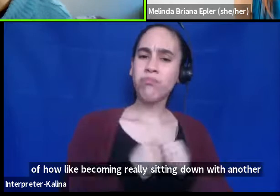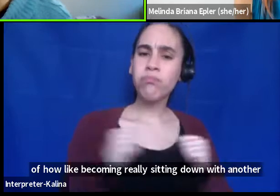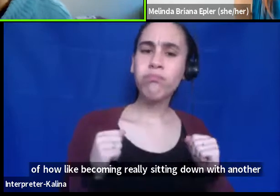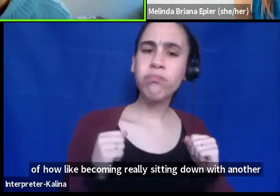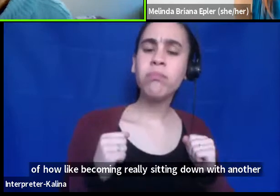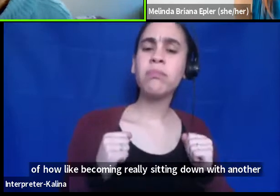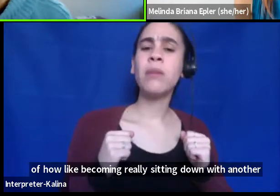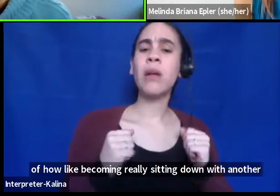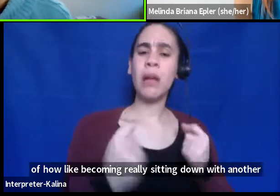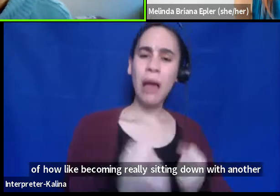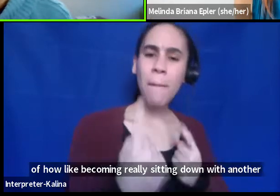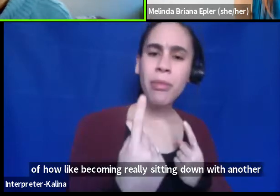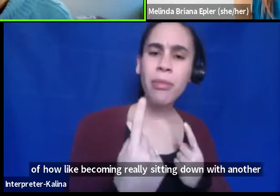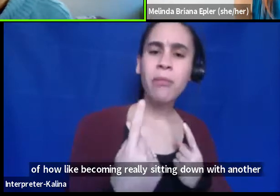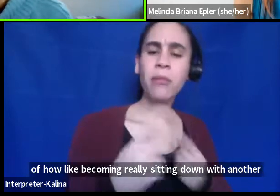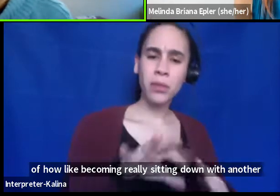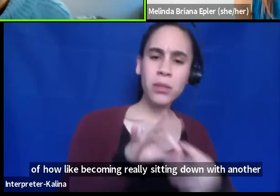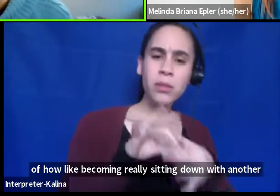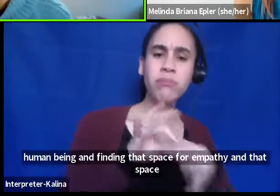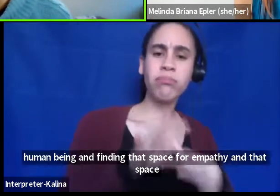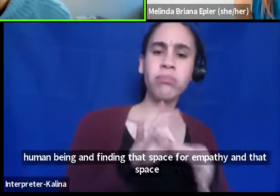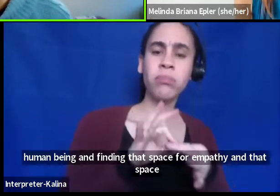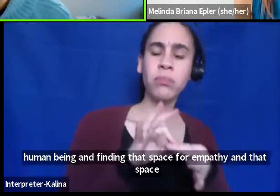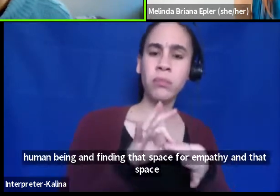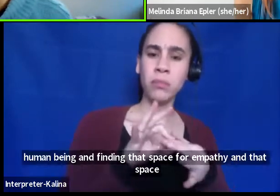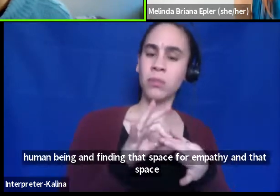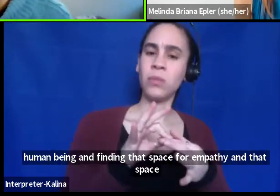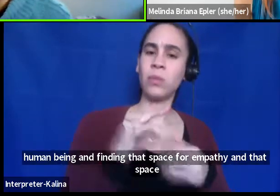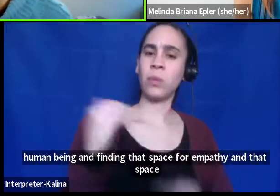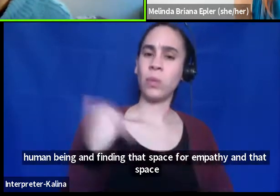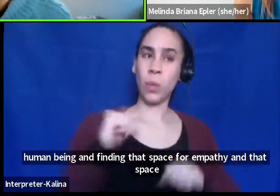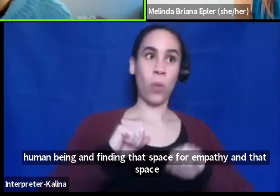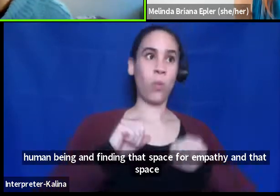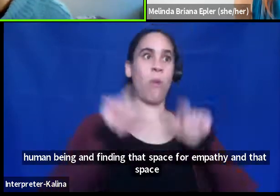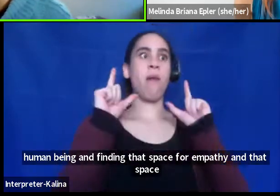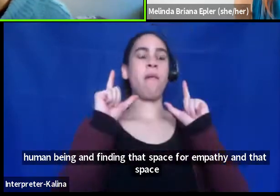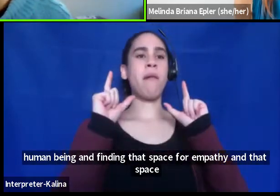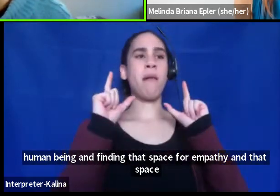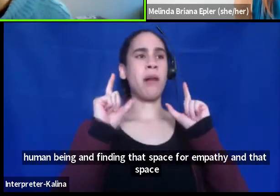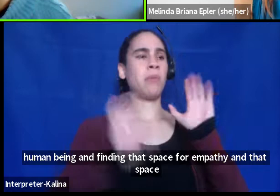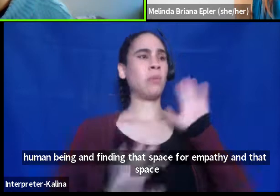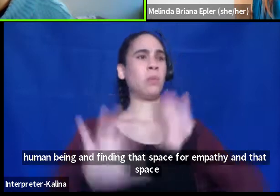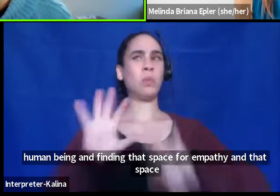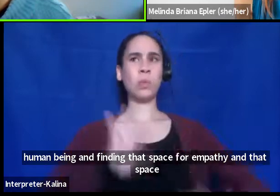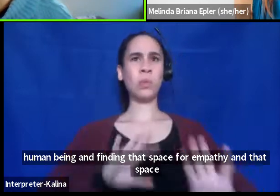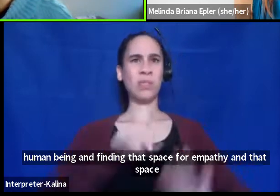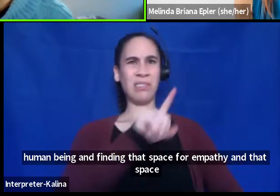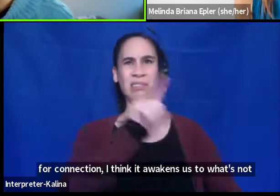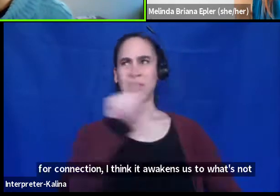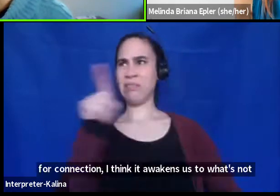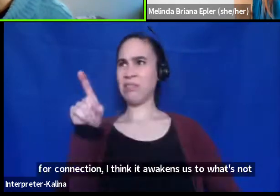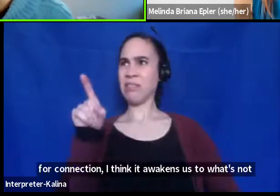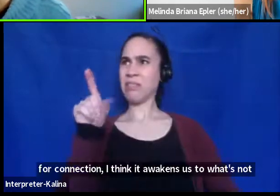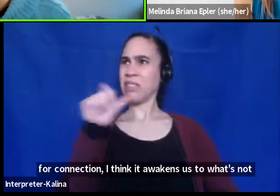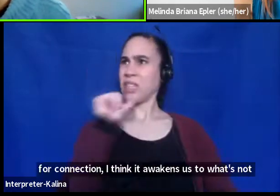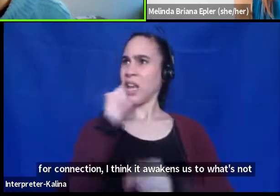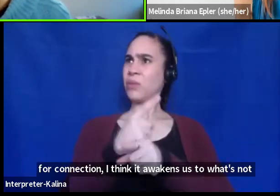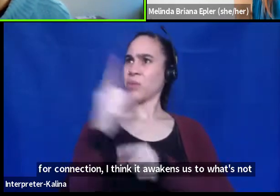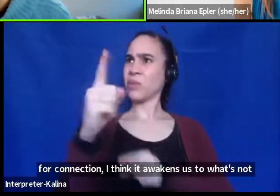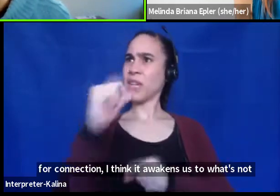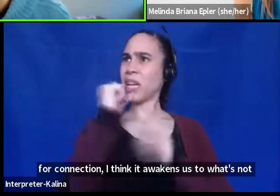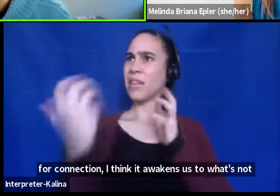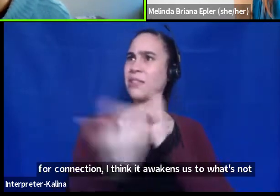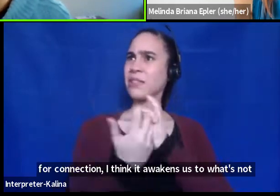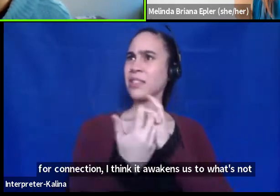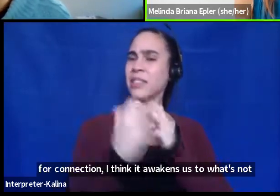for connection, I think it awakens us to what's not working in the world, and it makes me more personally